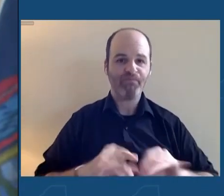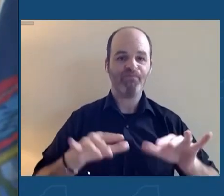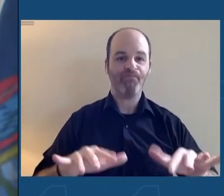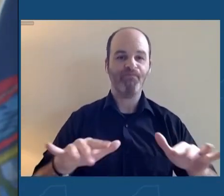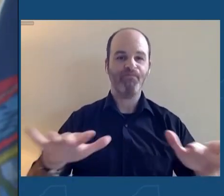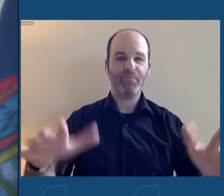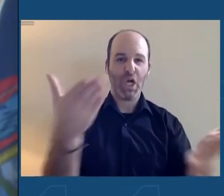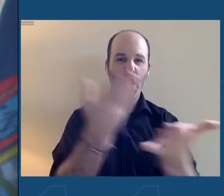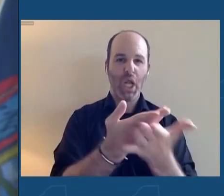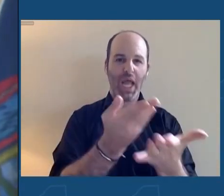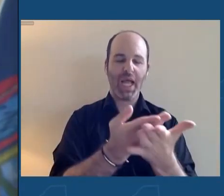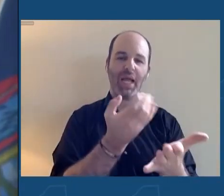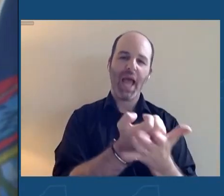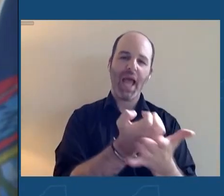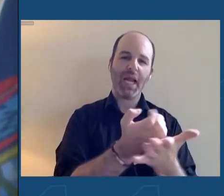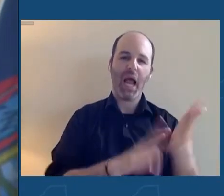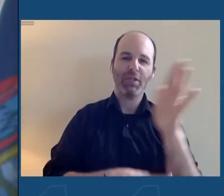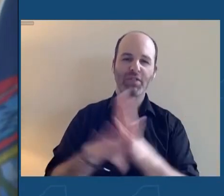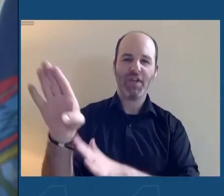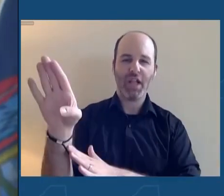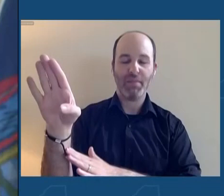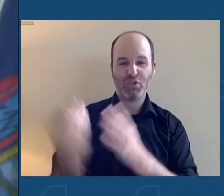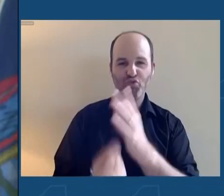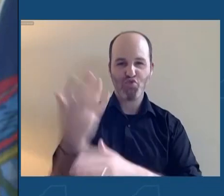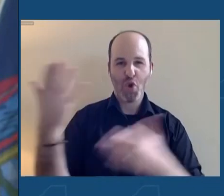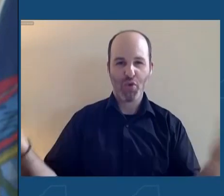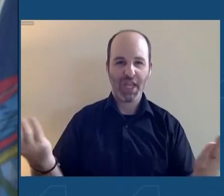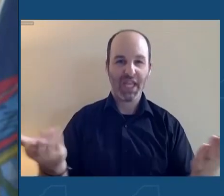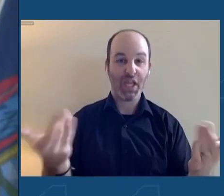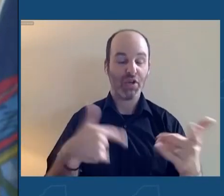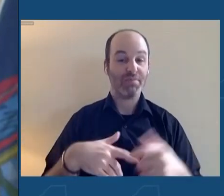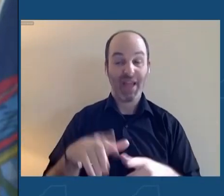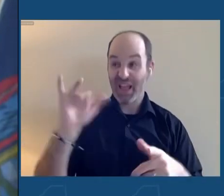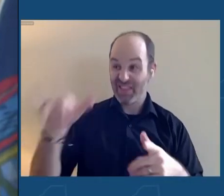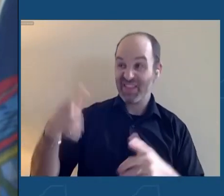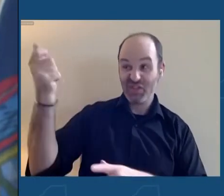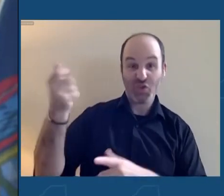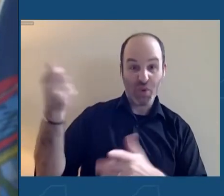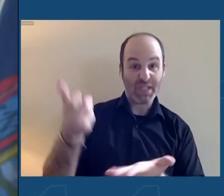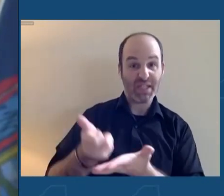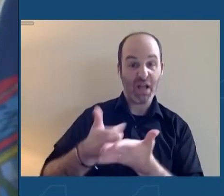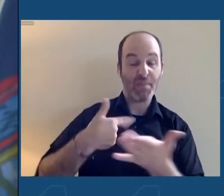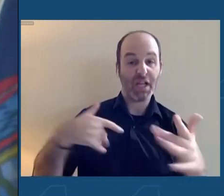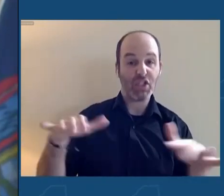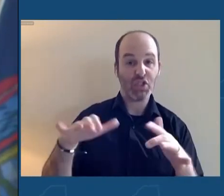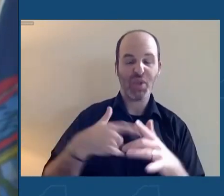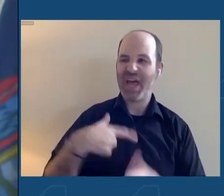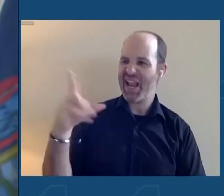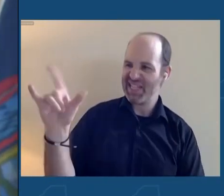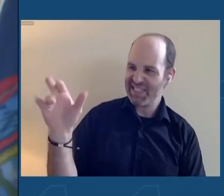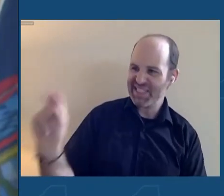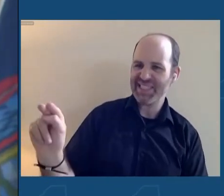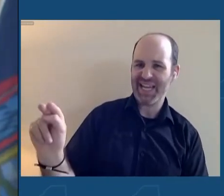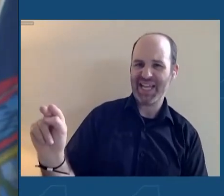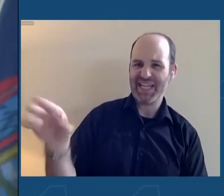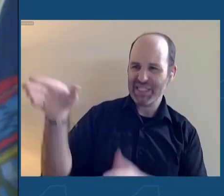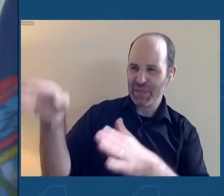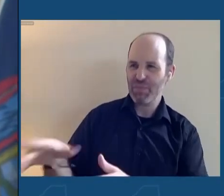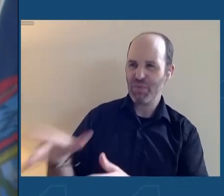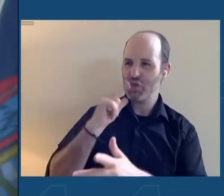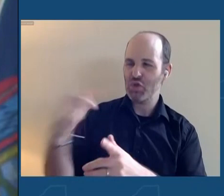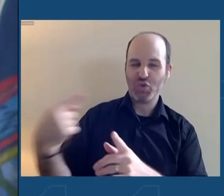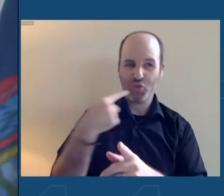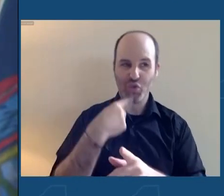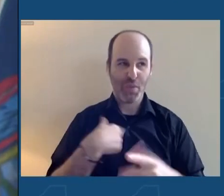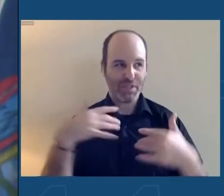development and growth in the region. And that's what this grant is helping us to accomplish. And Dan is the one who pointed me in that direction. I couldn't be